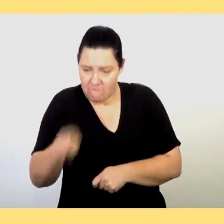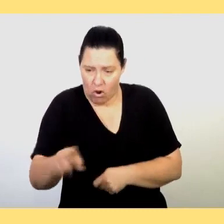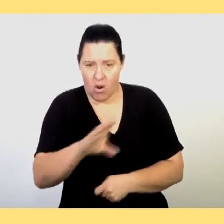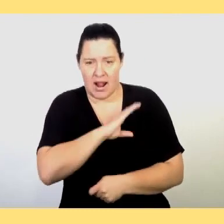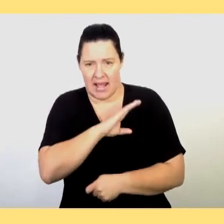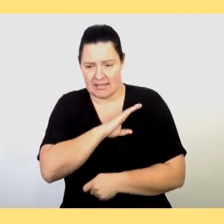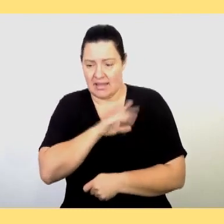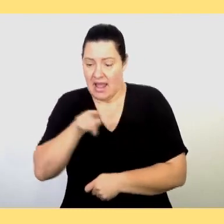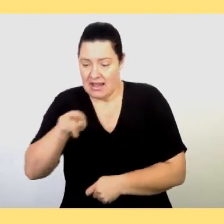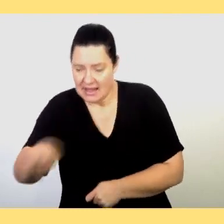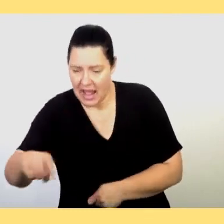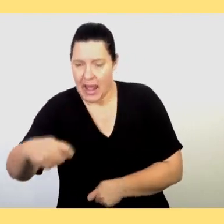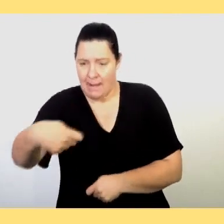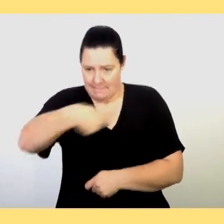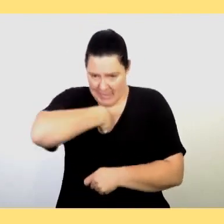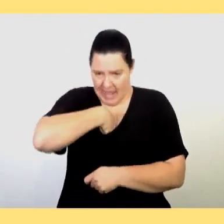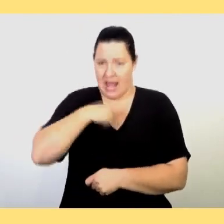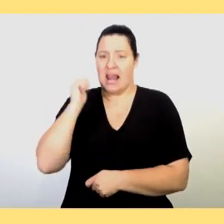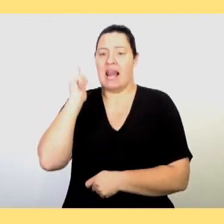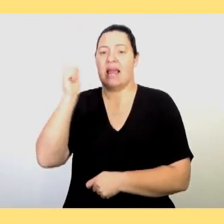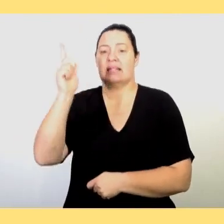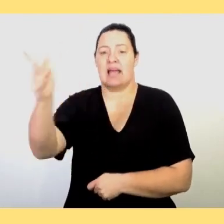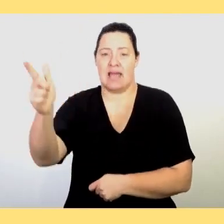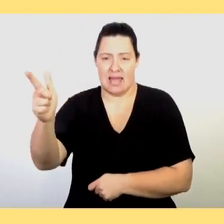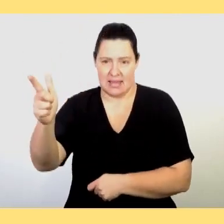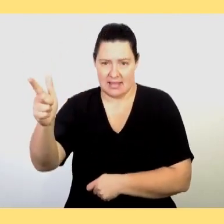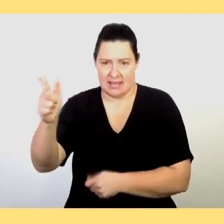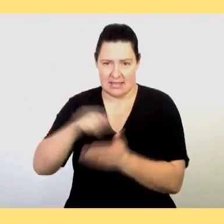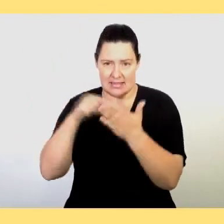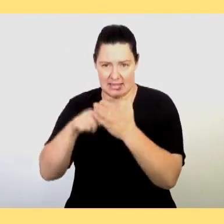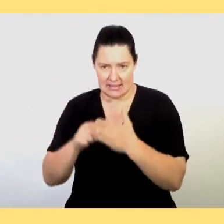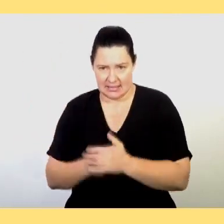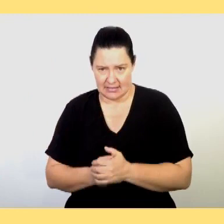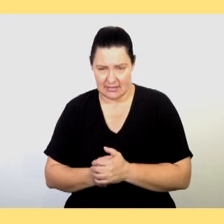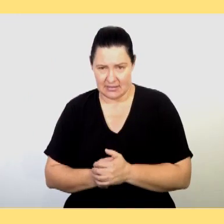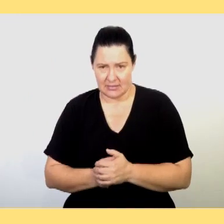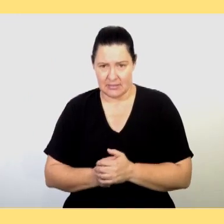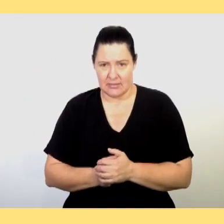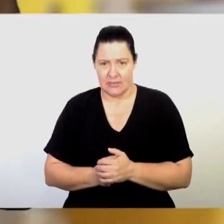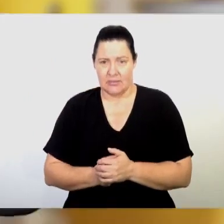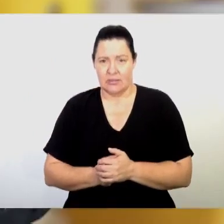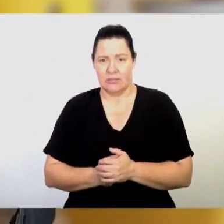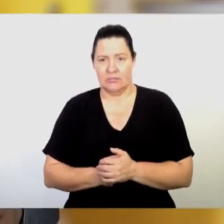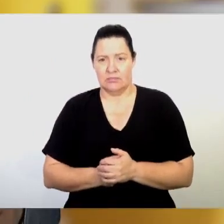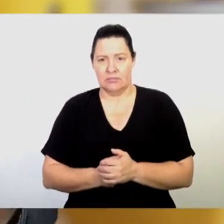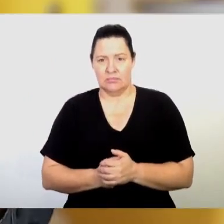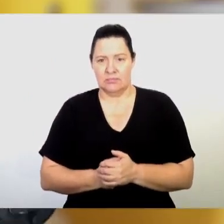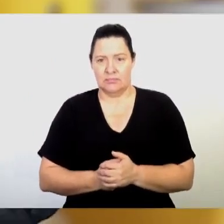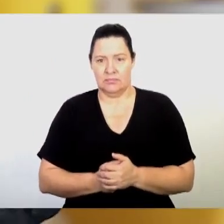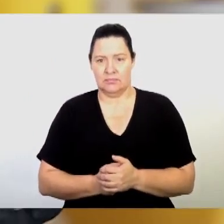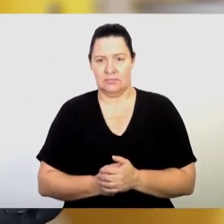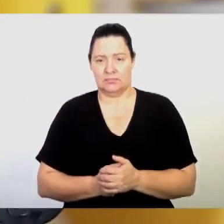to clients who will pay at a later date. So we sell goods, but then they pay us at